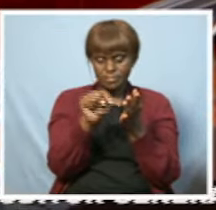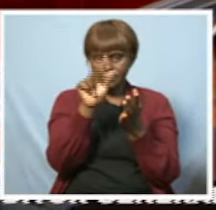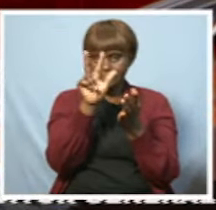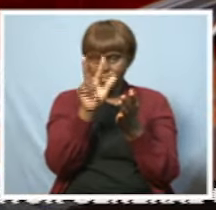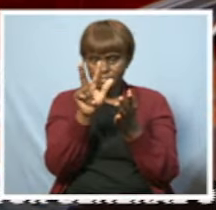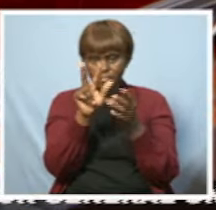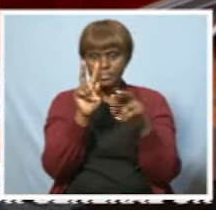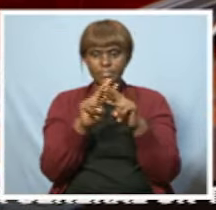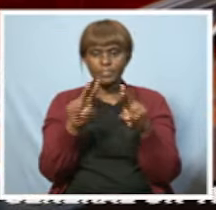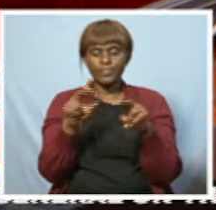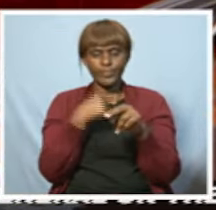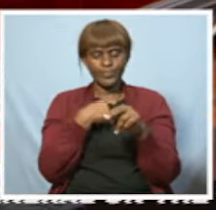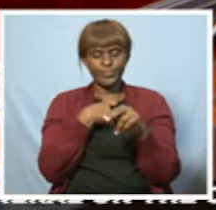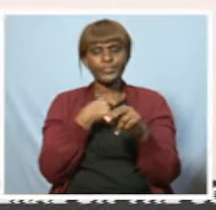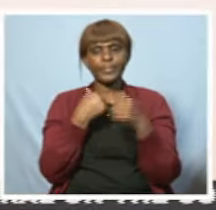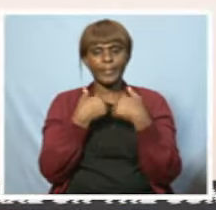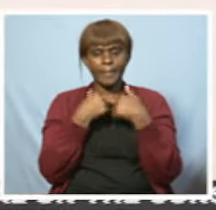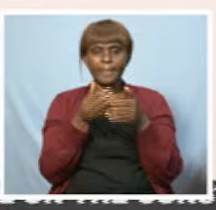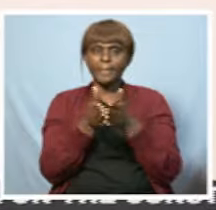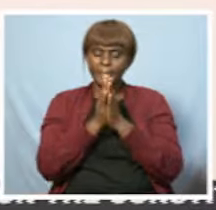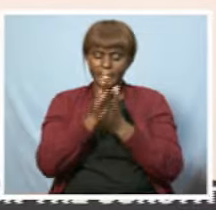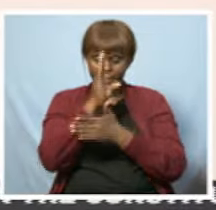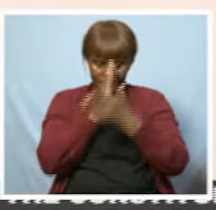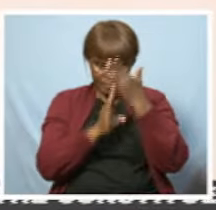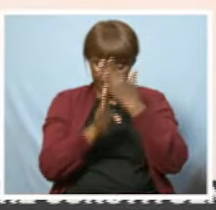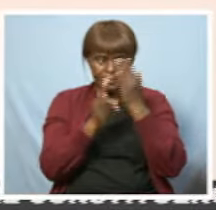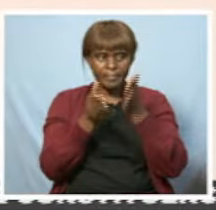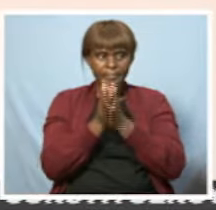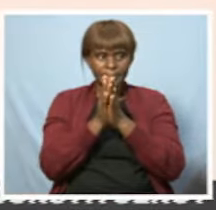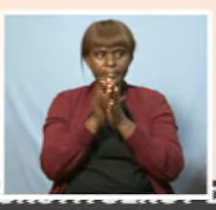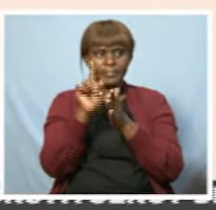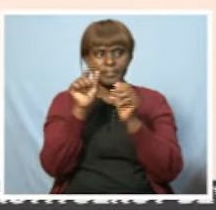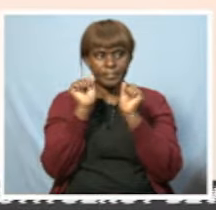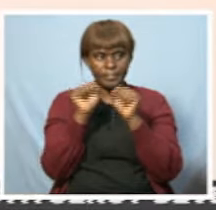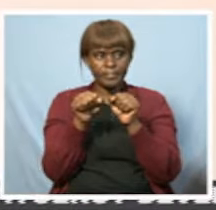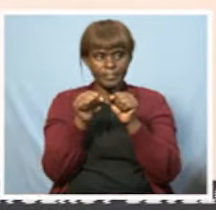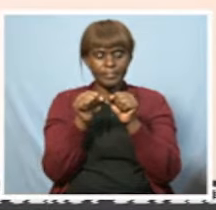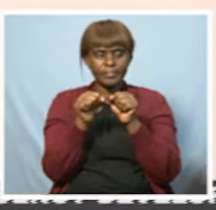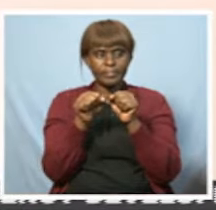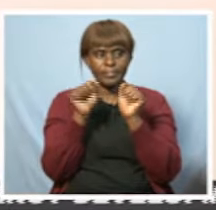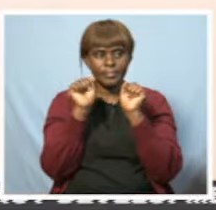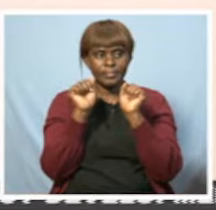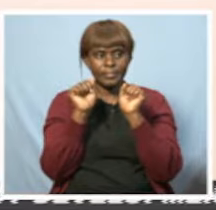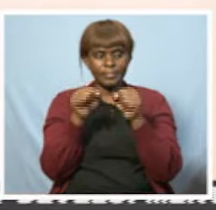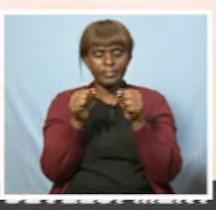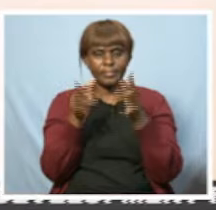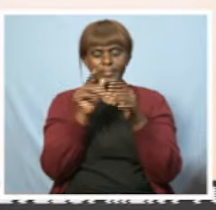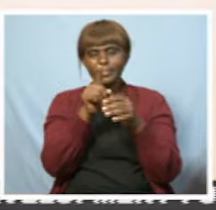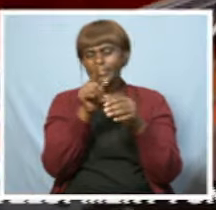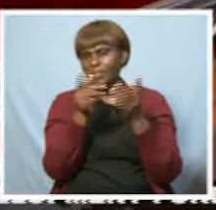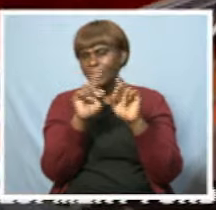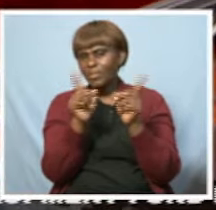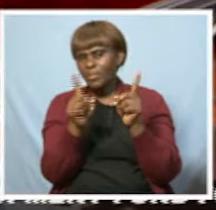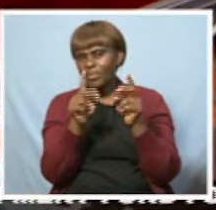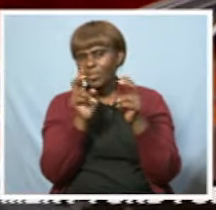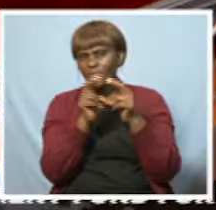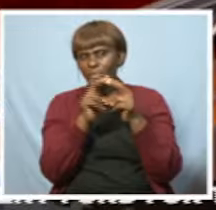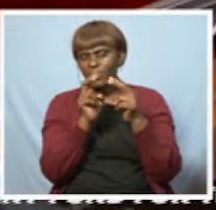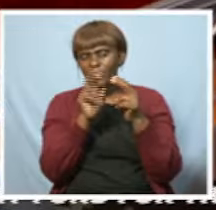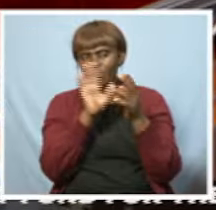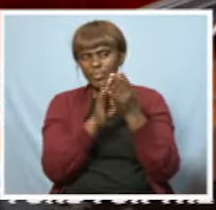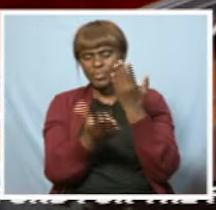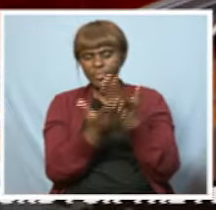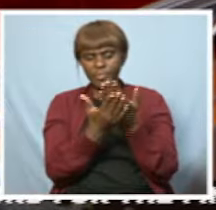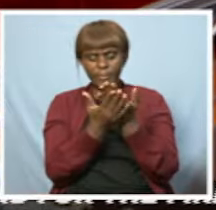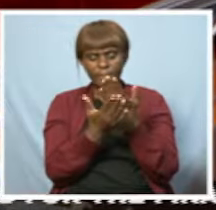1.3. Chair, I've humbly requested that you allow us to. Where is the contract? Is it